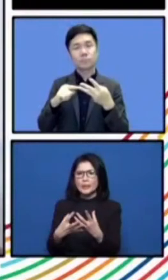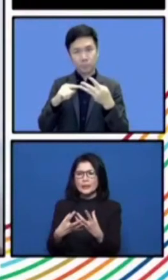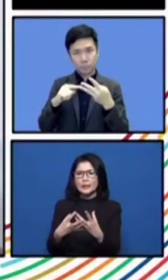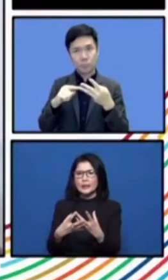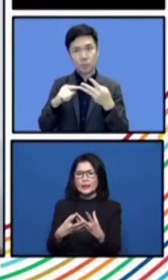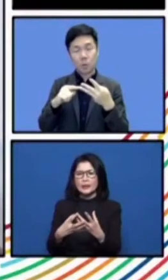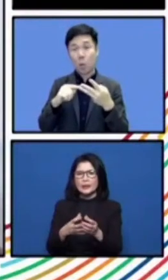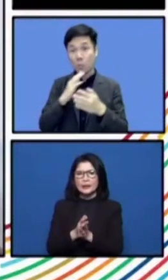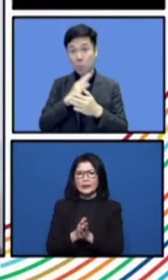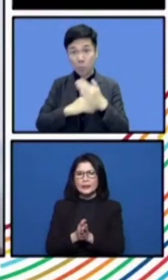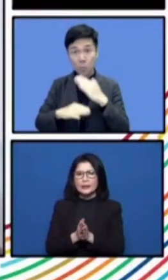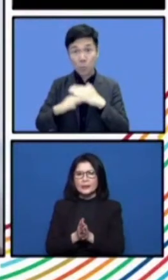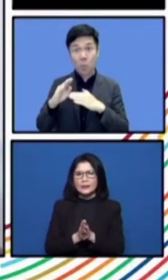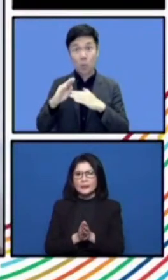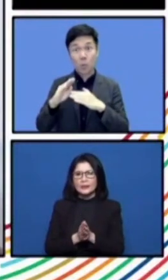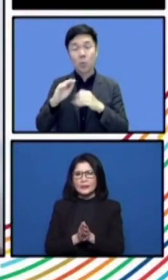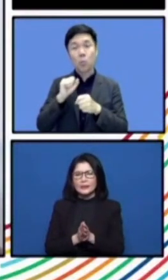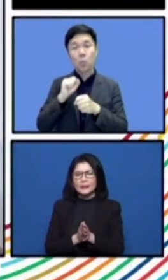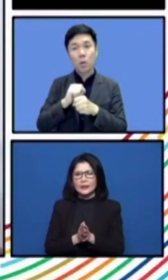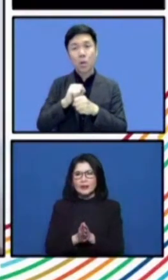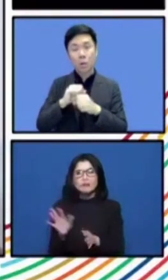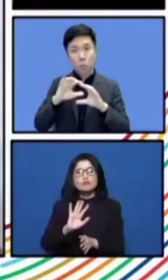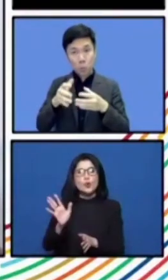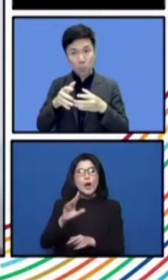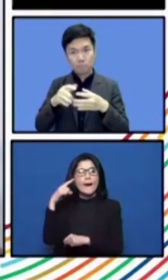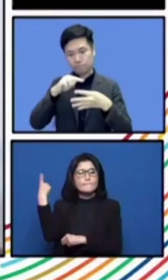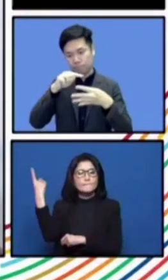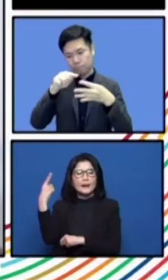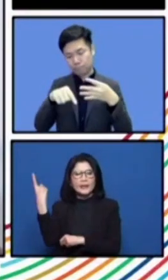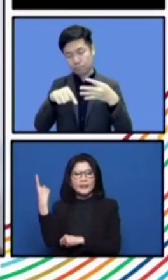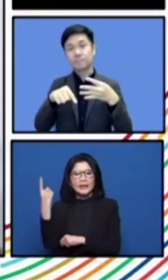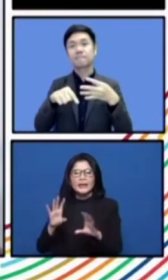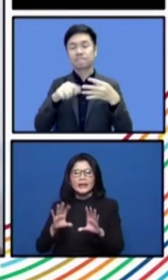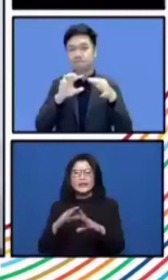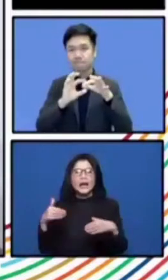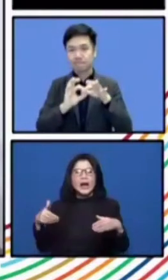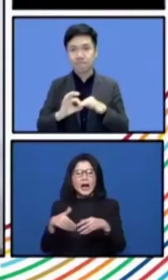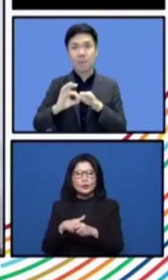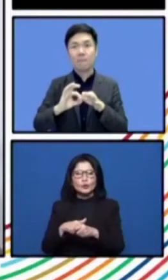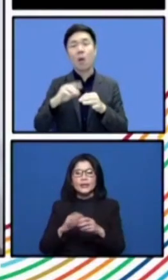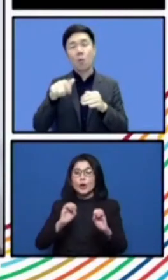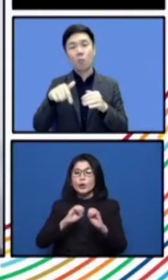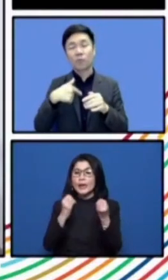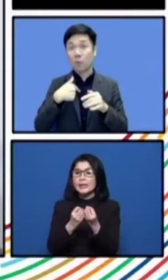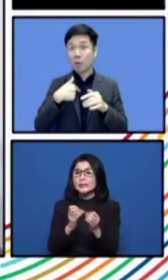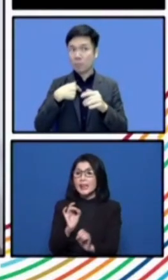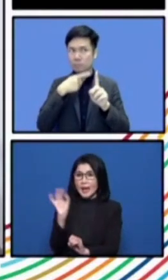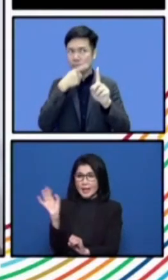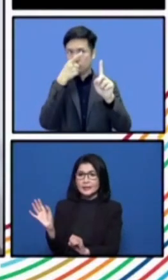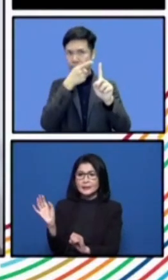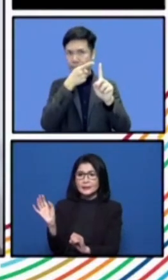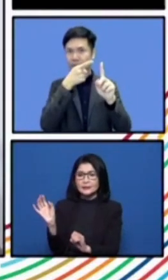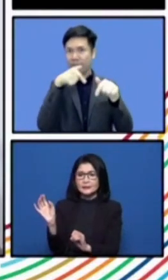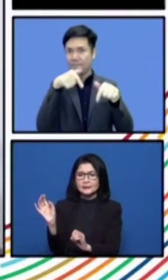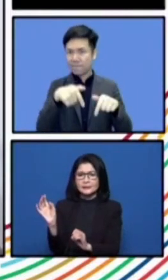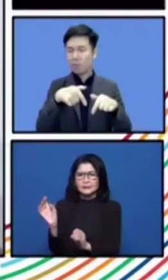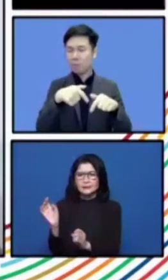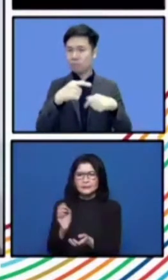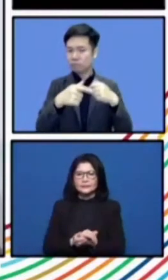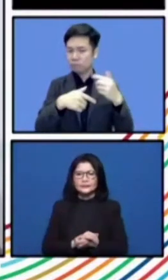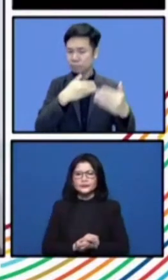working group to lead the international visibility take on teacher workers in every year